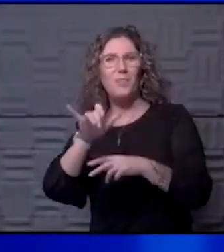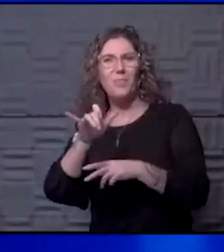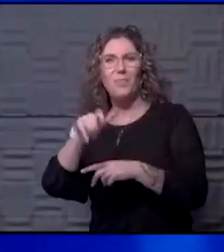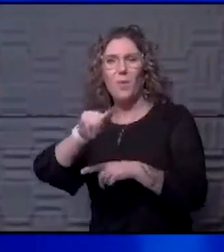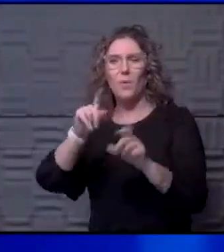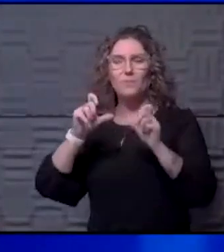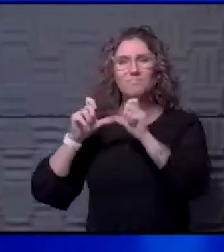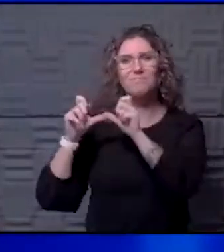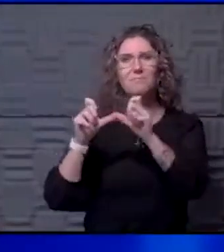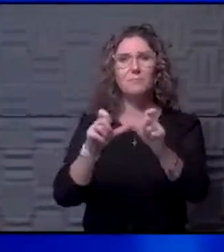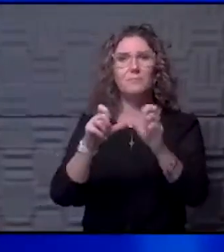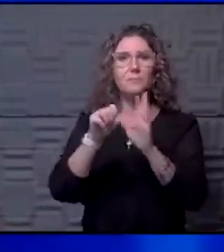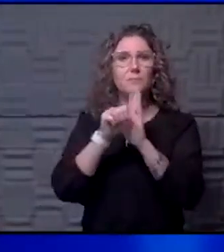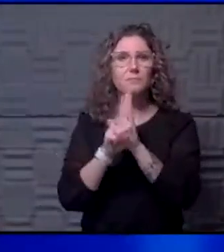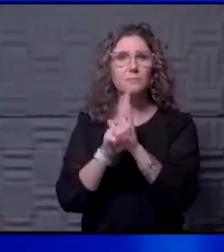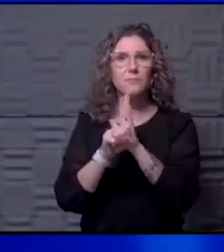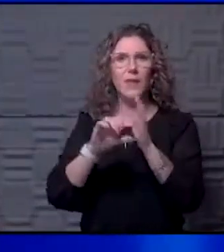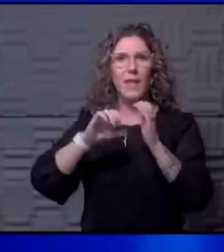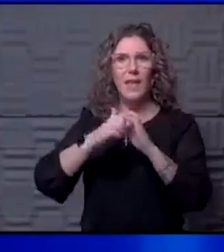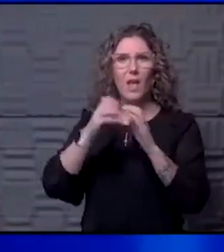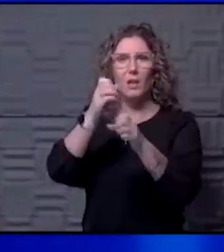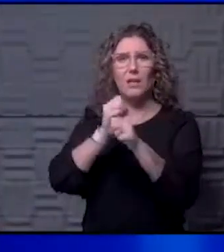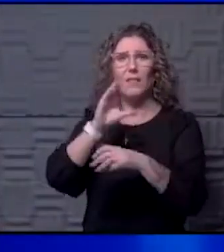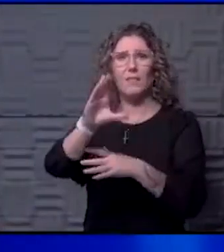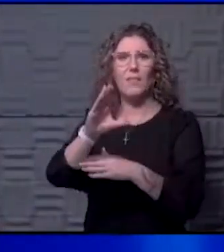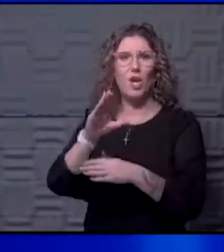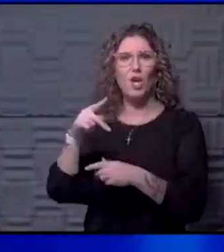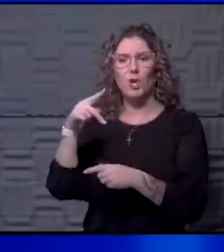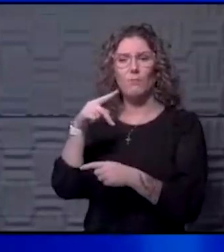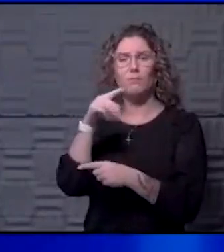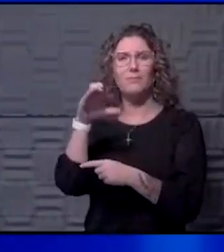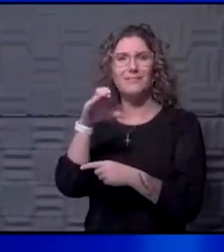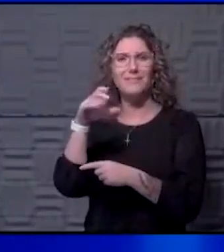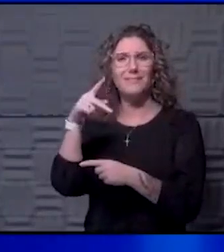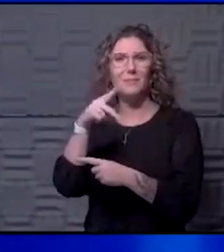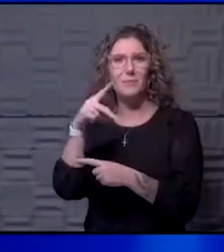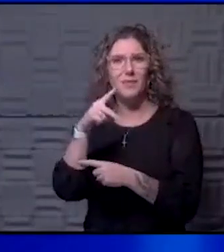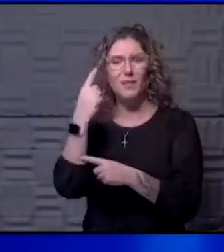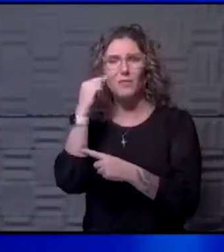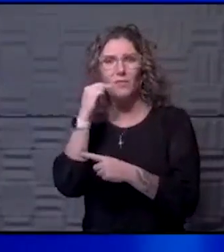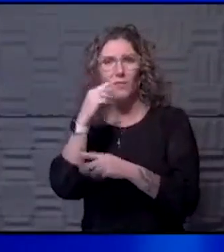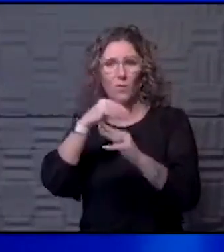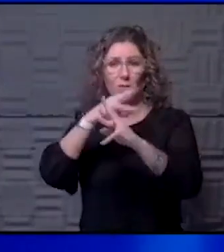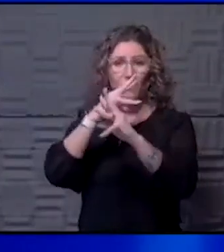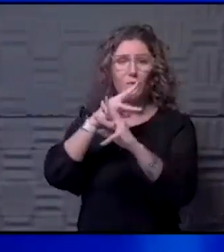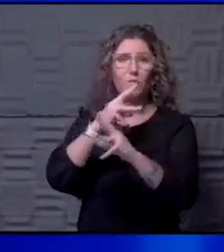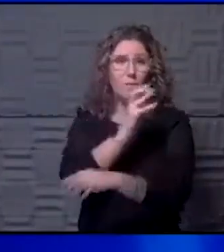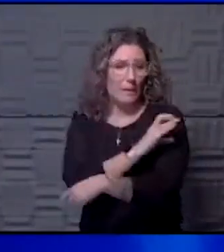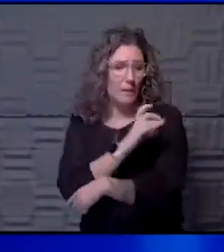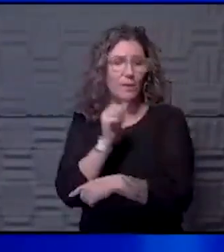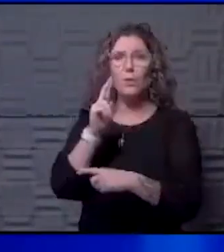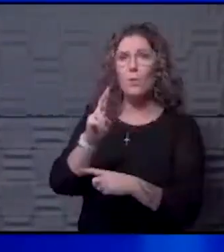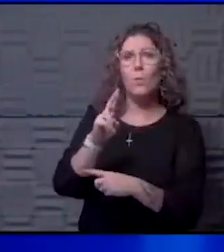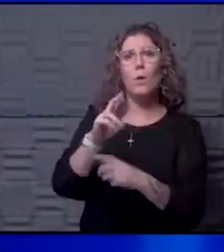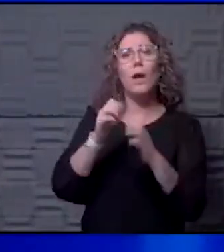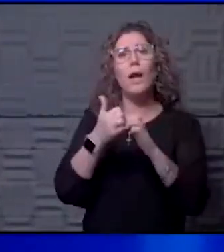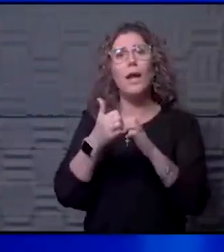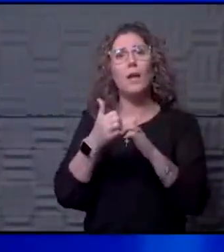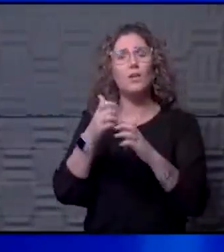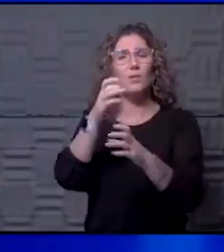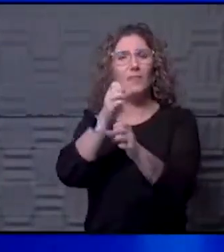symptoms, how do they get their PCP to get in touch with this virtual clinic, or how do they get